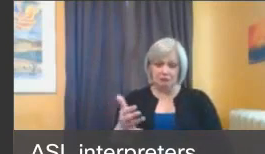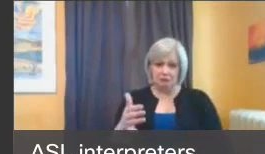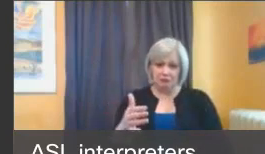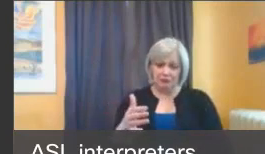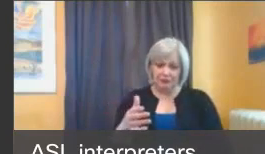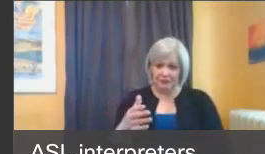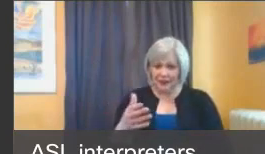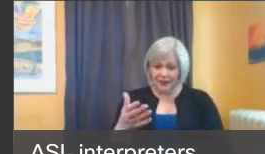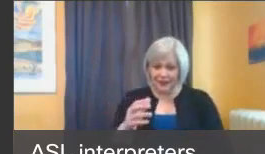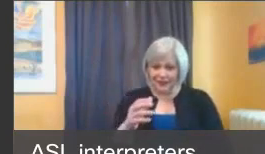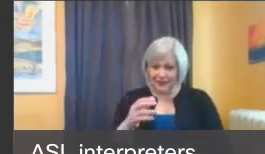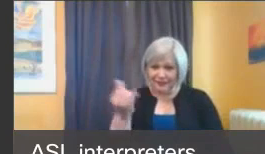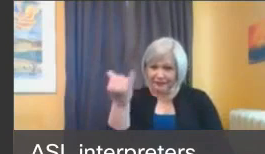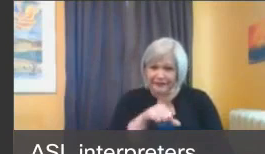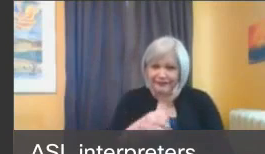nonsense.